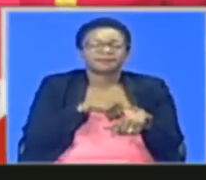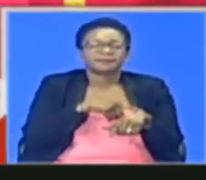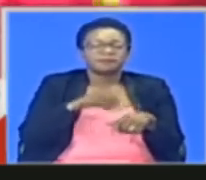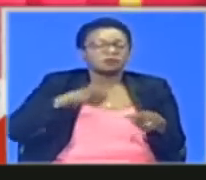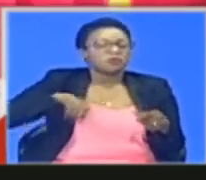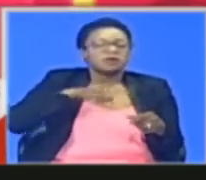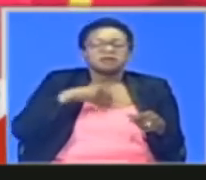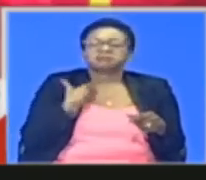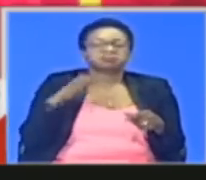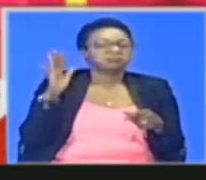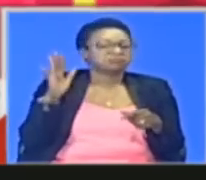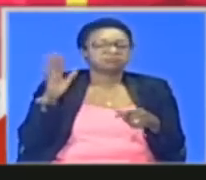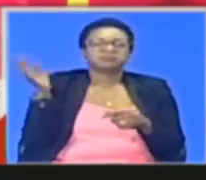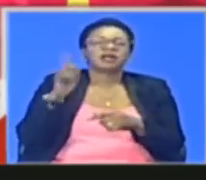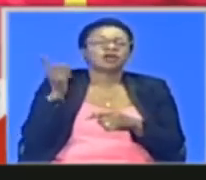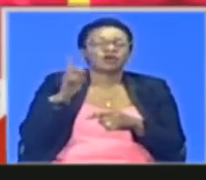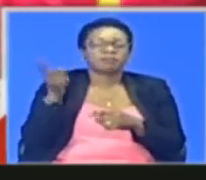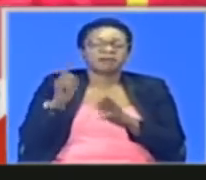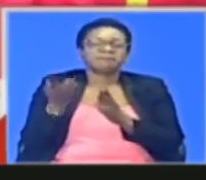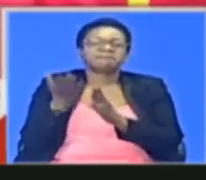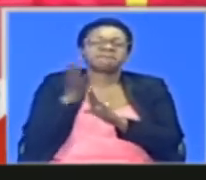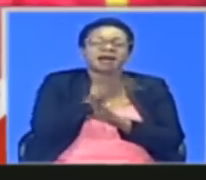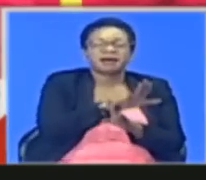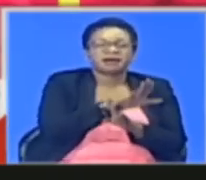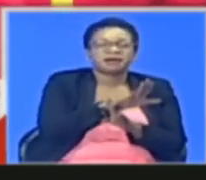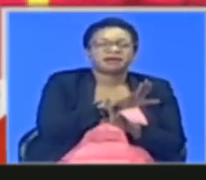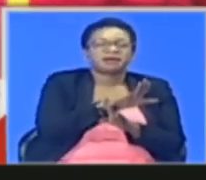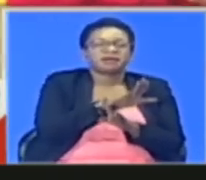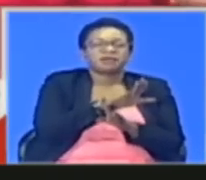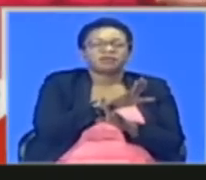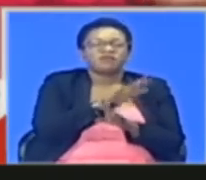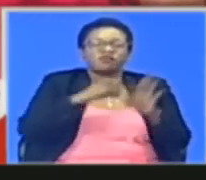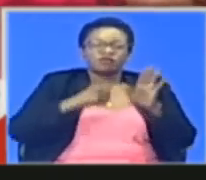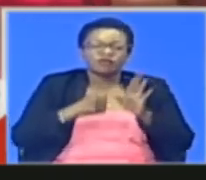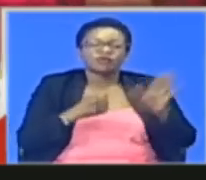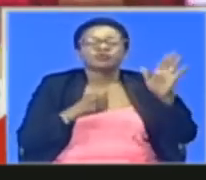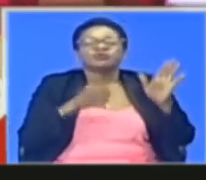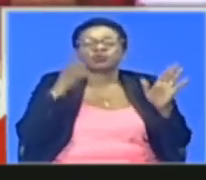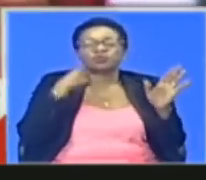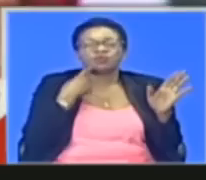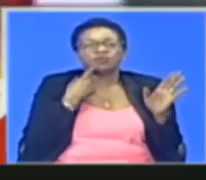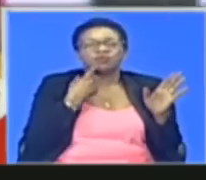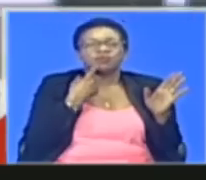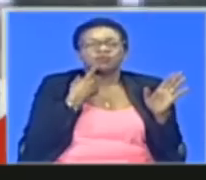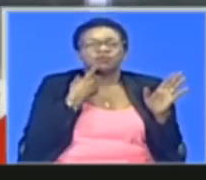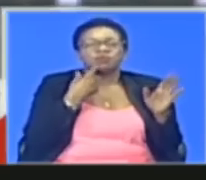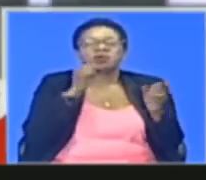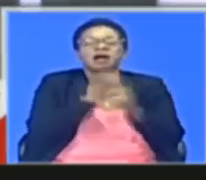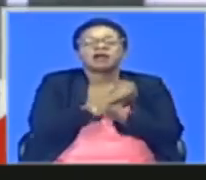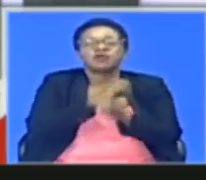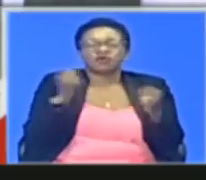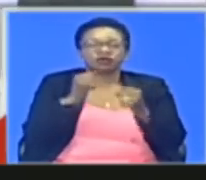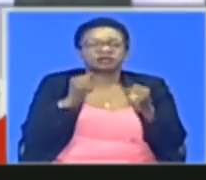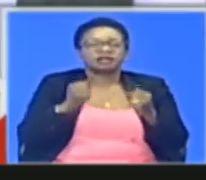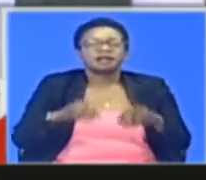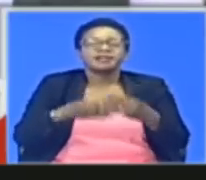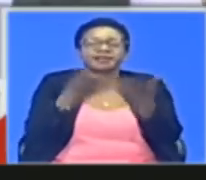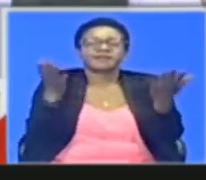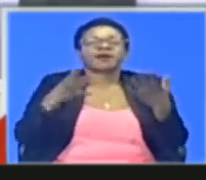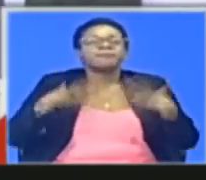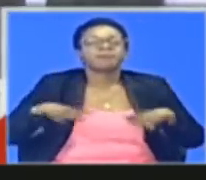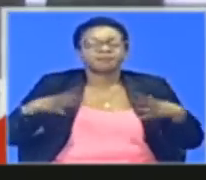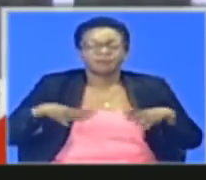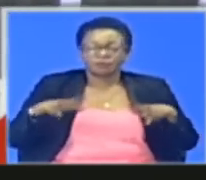hatutaki Nairobi irudi kwa mikono ya wale ambao hawawezi kusambazia wananchi